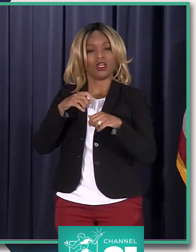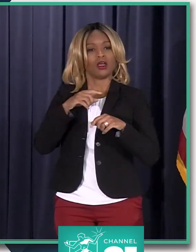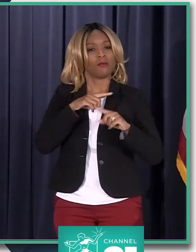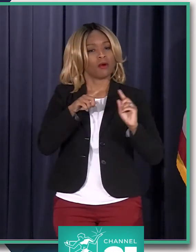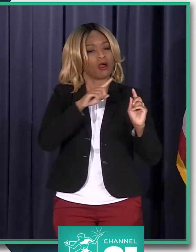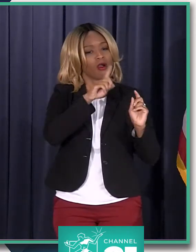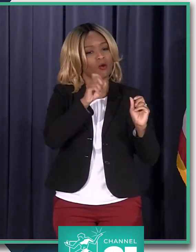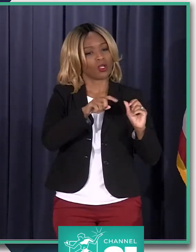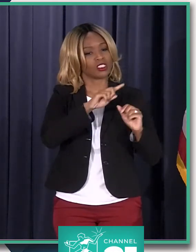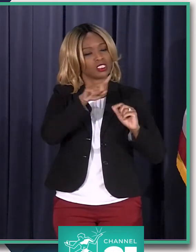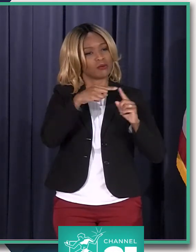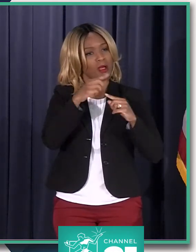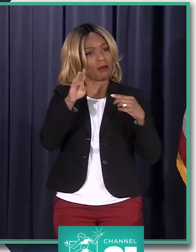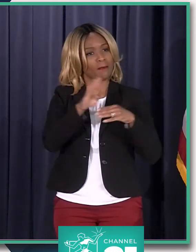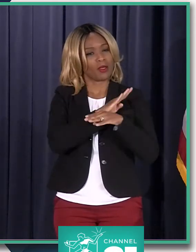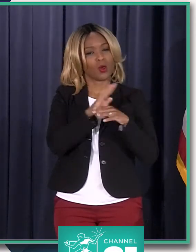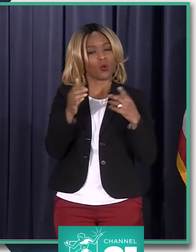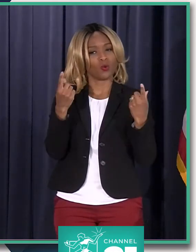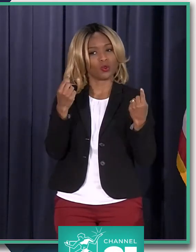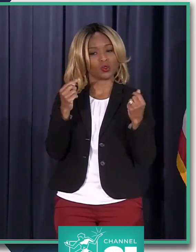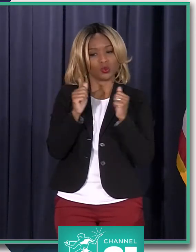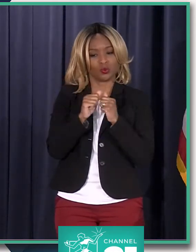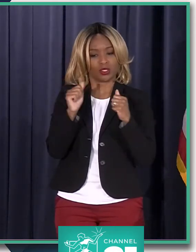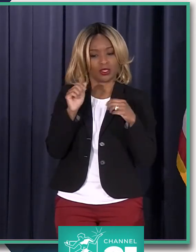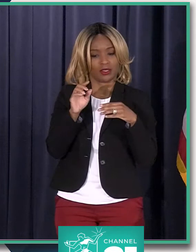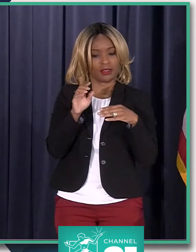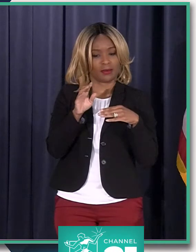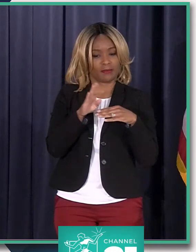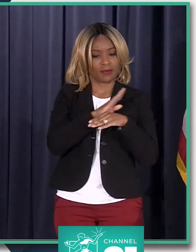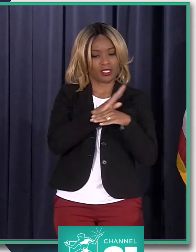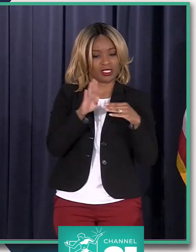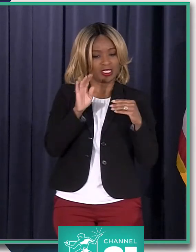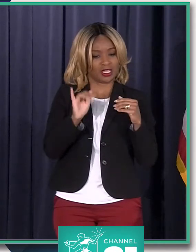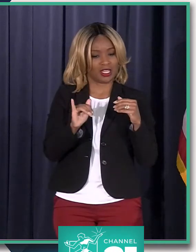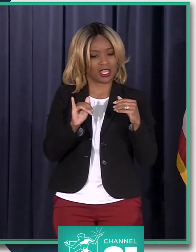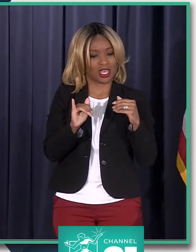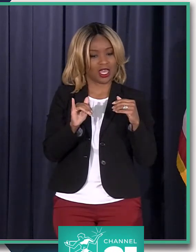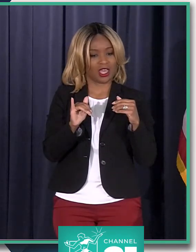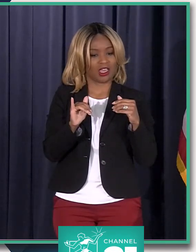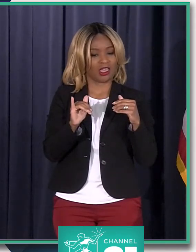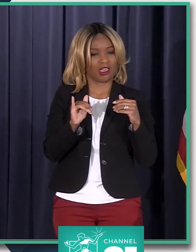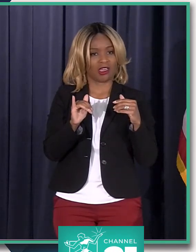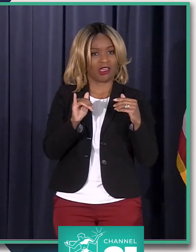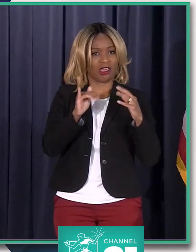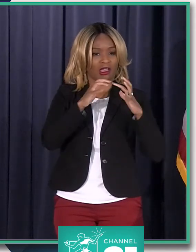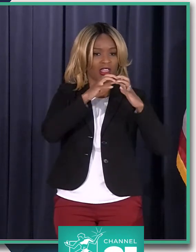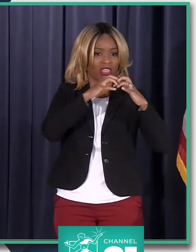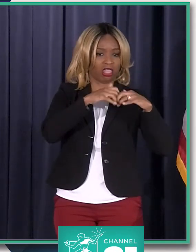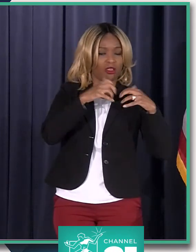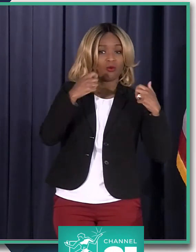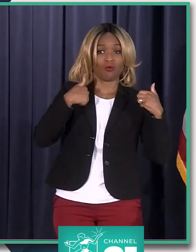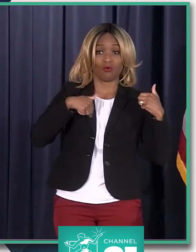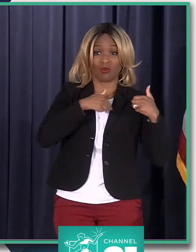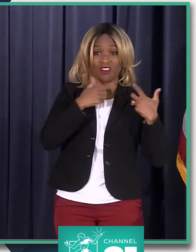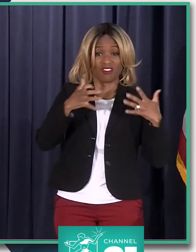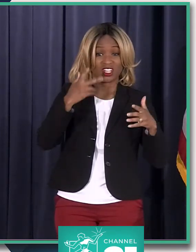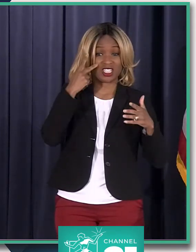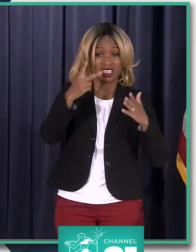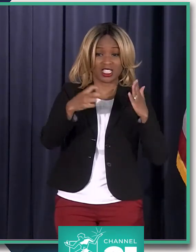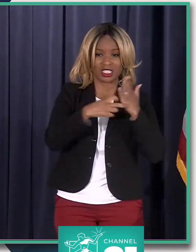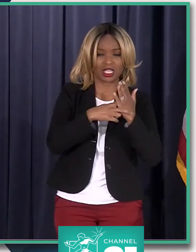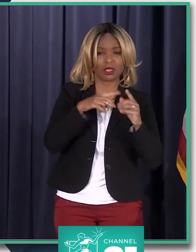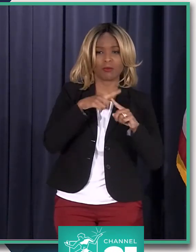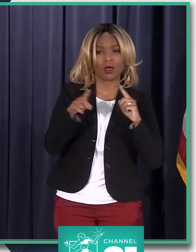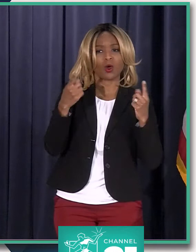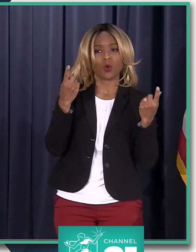questions about the businesses. What's being done about businesses that are blighted? We've seen tickets. Right. But what's being